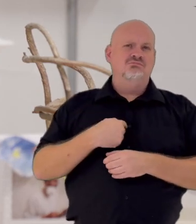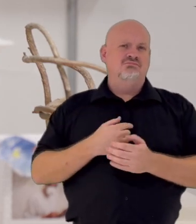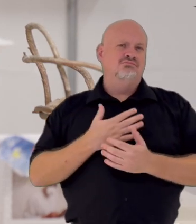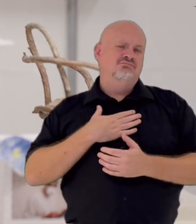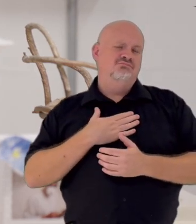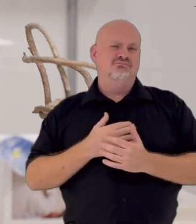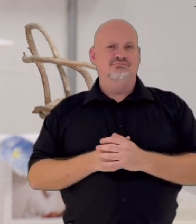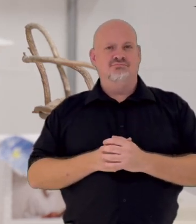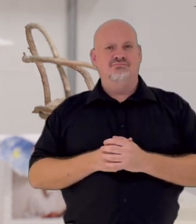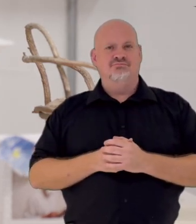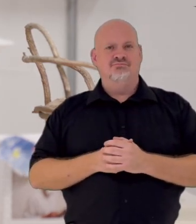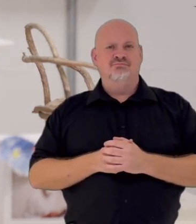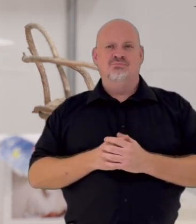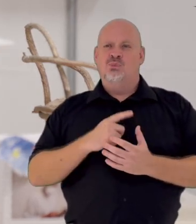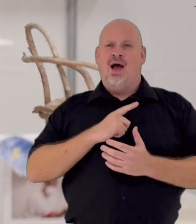because they're these sort of